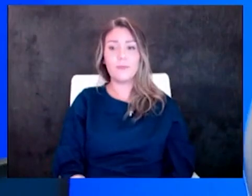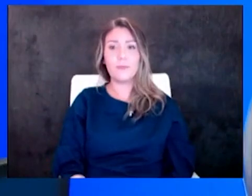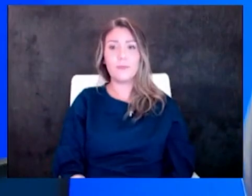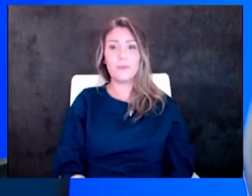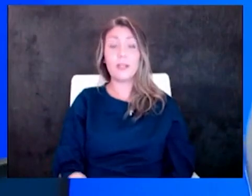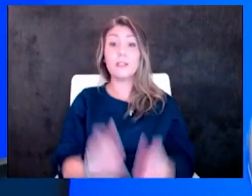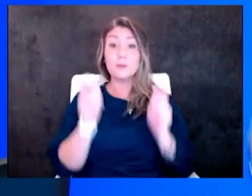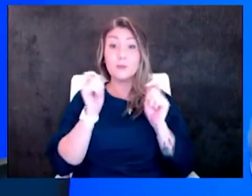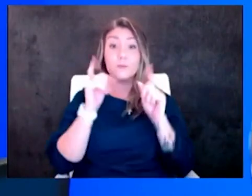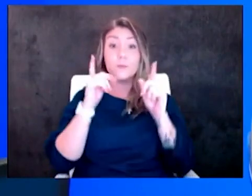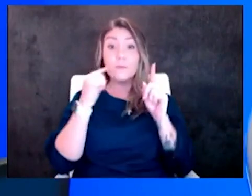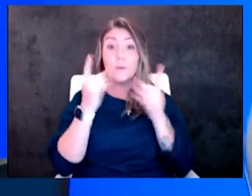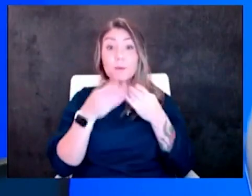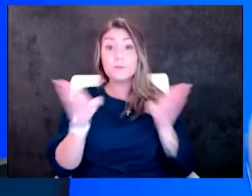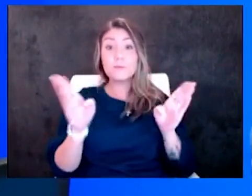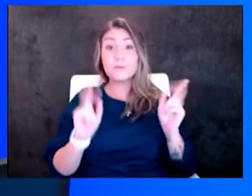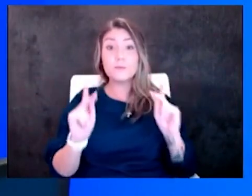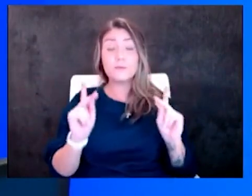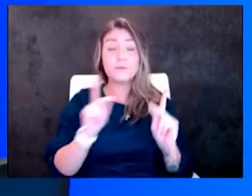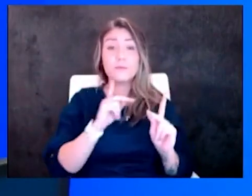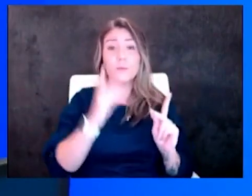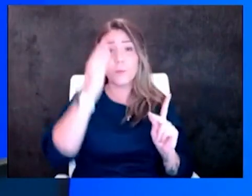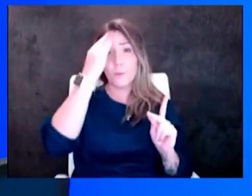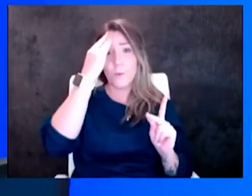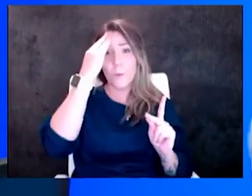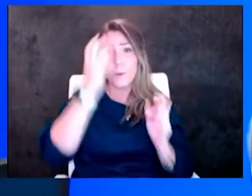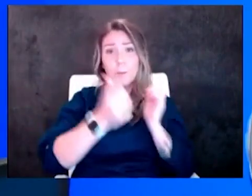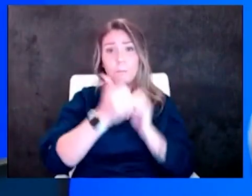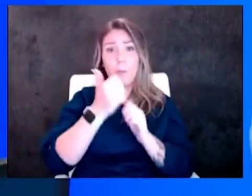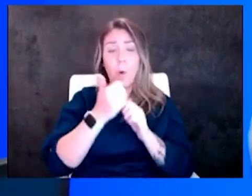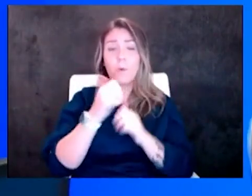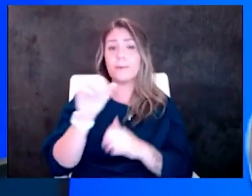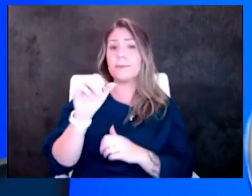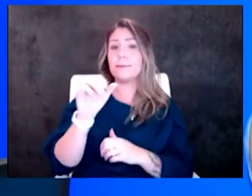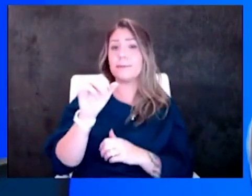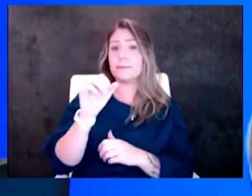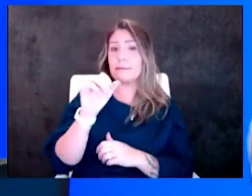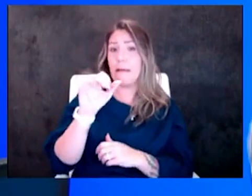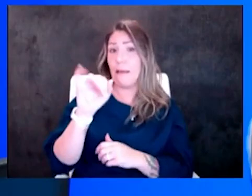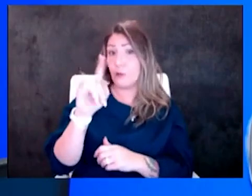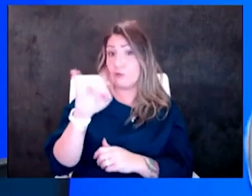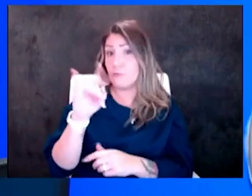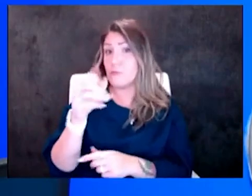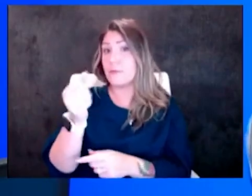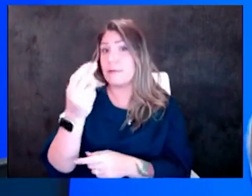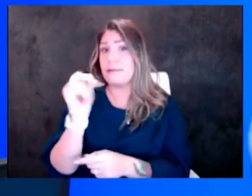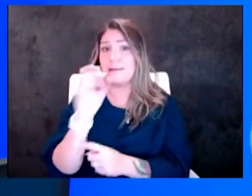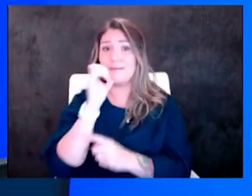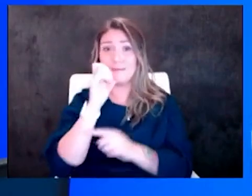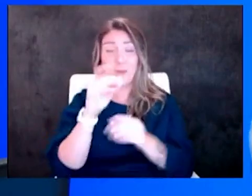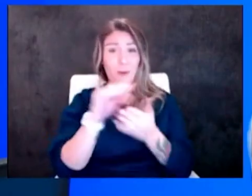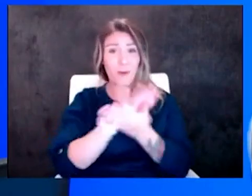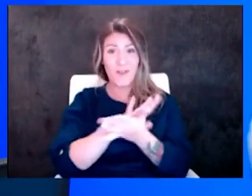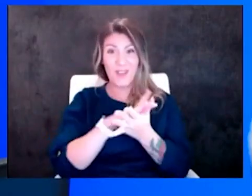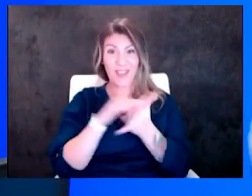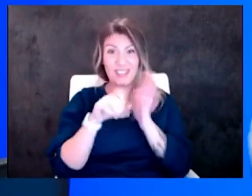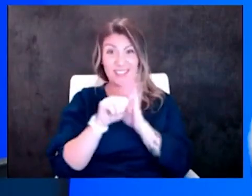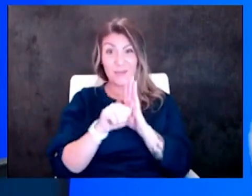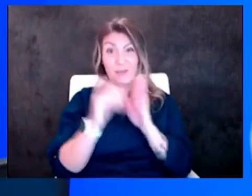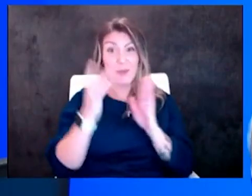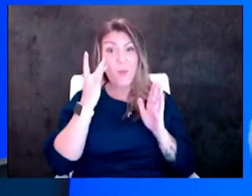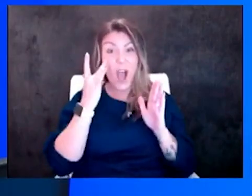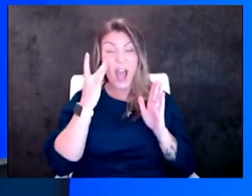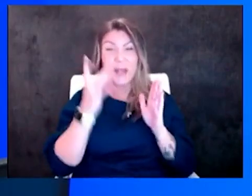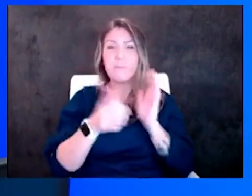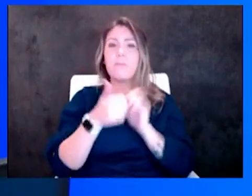general public to know that most aneurysms don't cause symptoms whatsoever. The reason is most aneurysms are small, on the